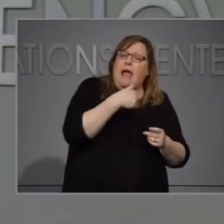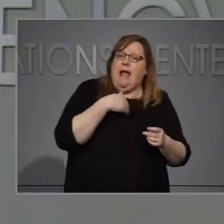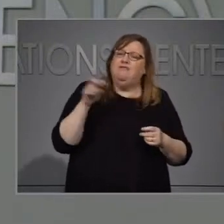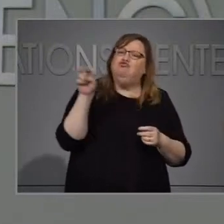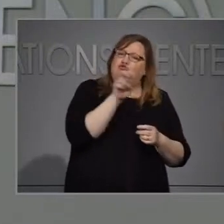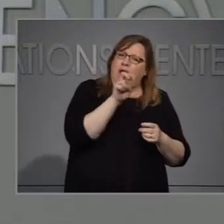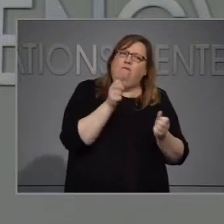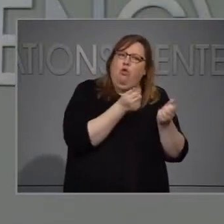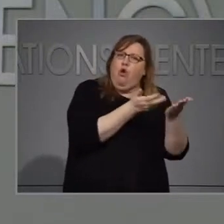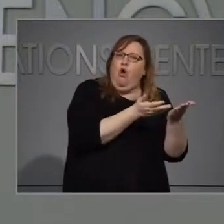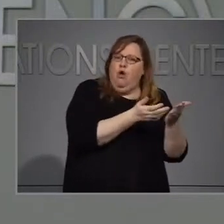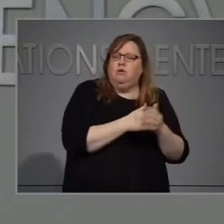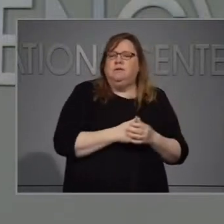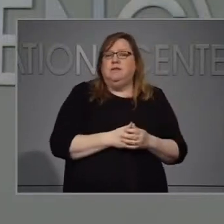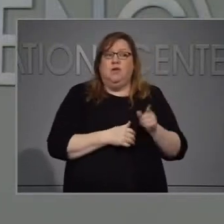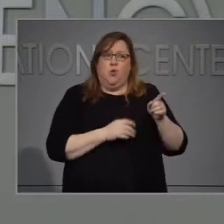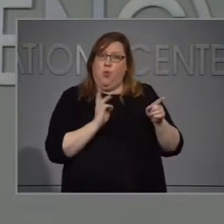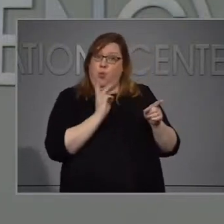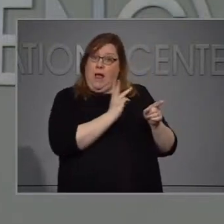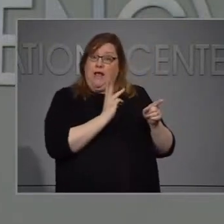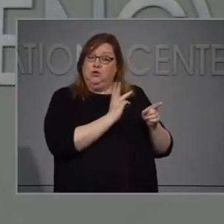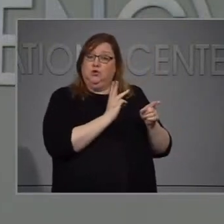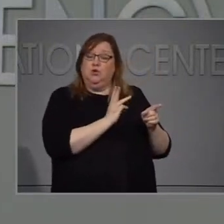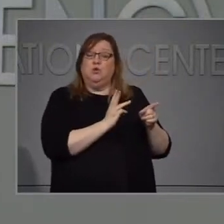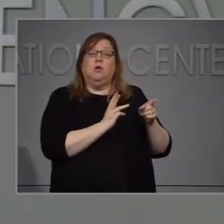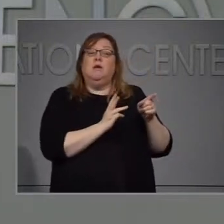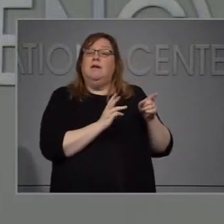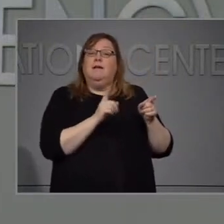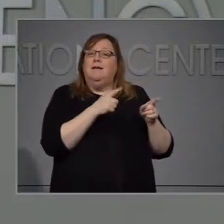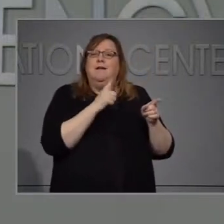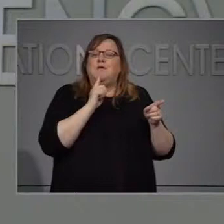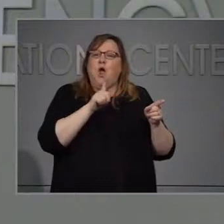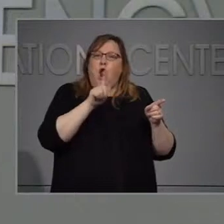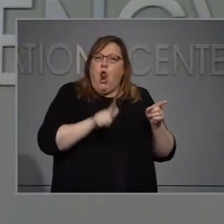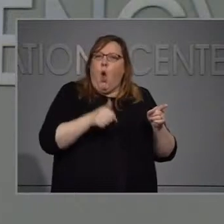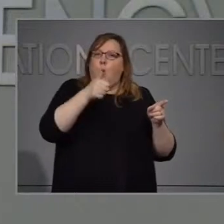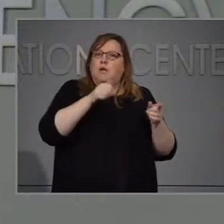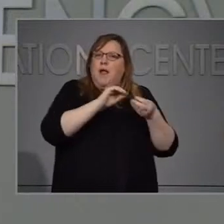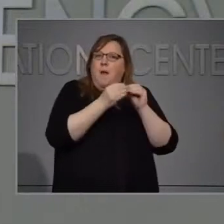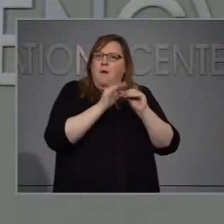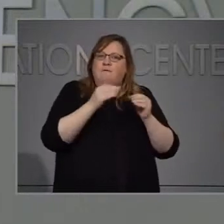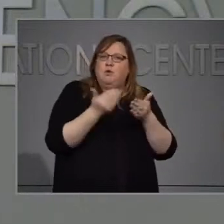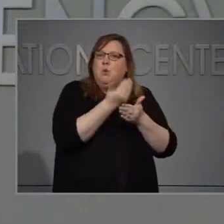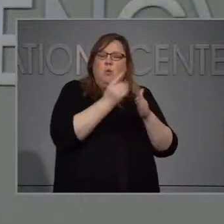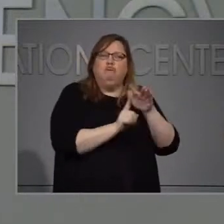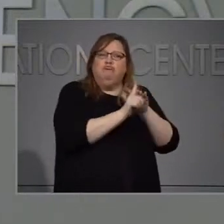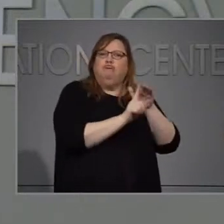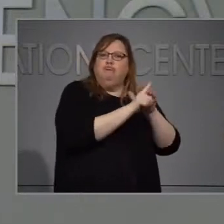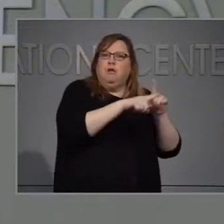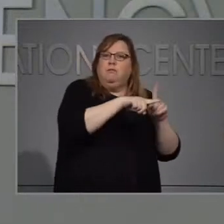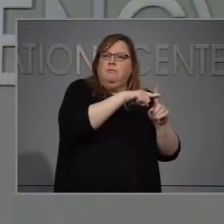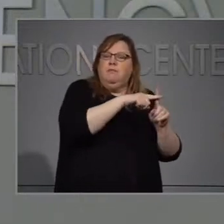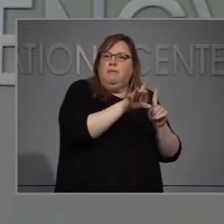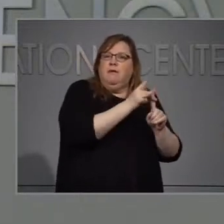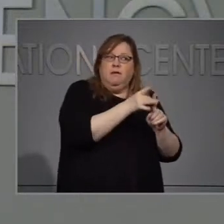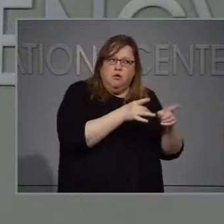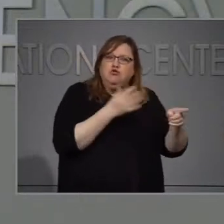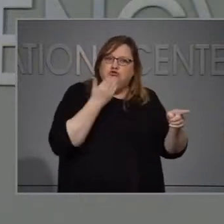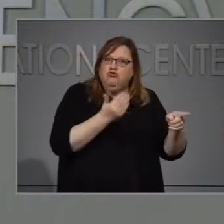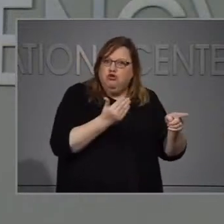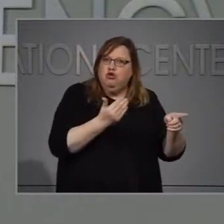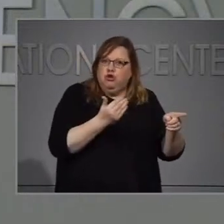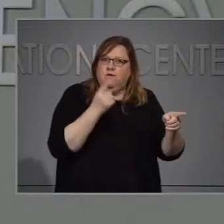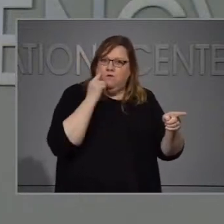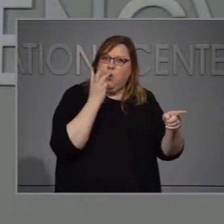in the western part of our state is actually where we see the lowest level of new cases. So that's a good sign for